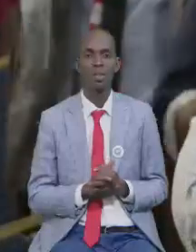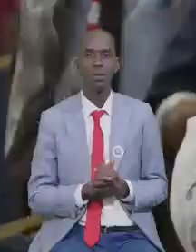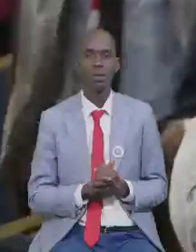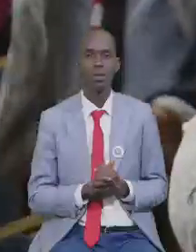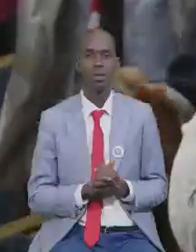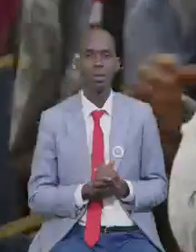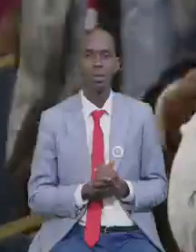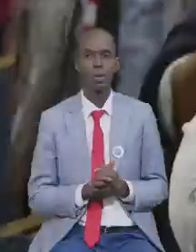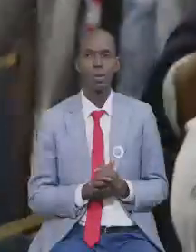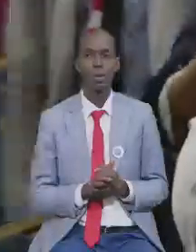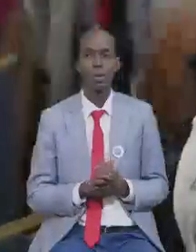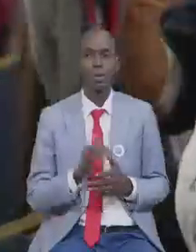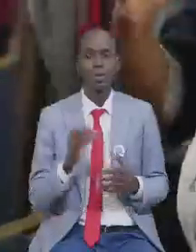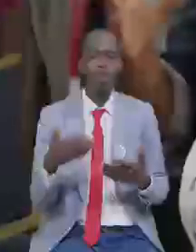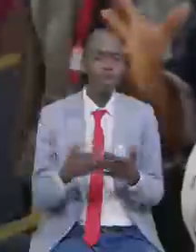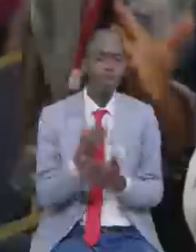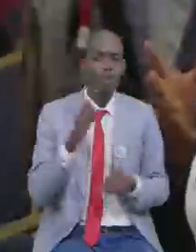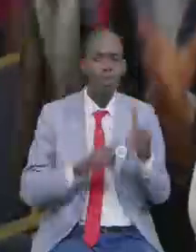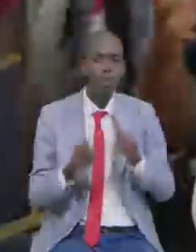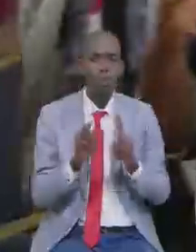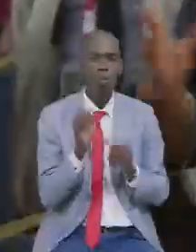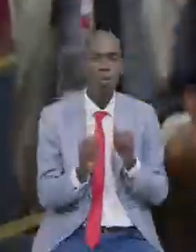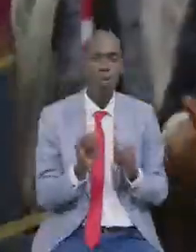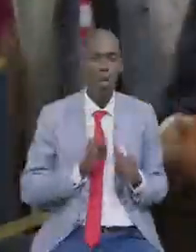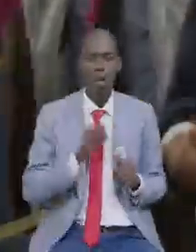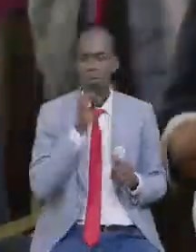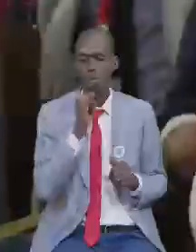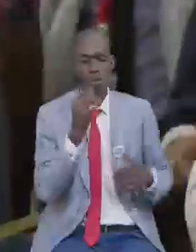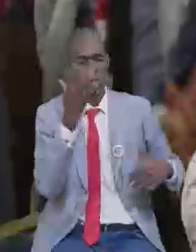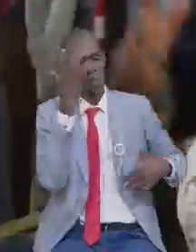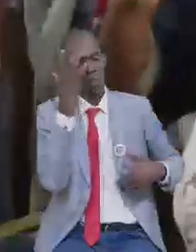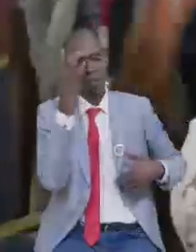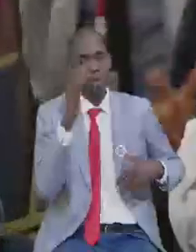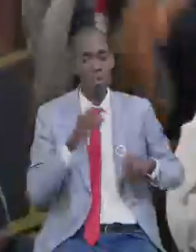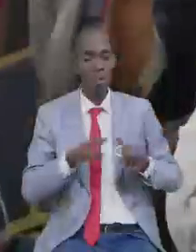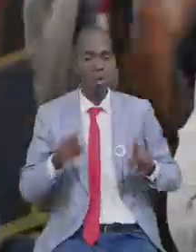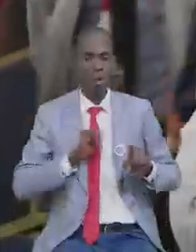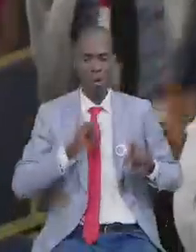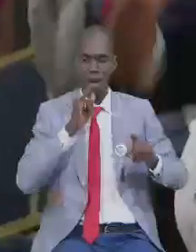New song, I'm not sick, I am well.